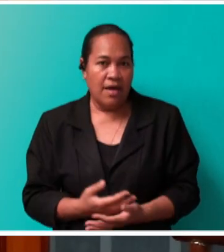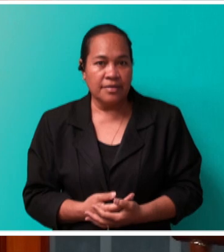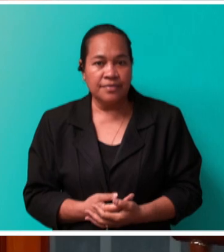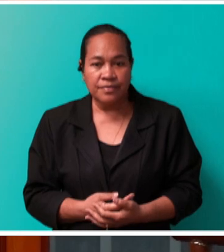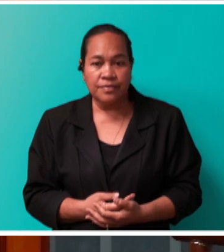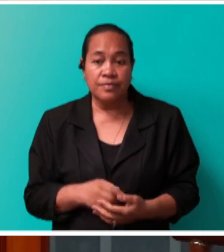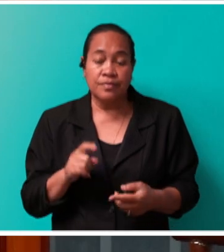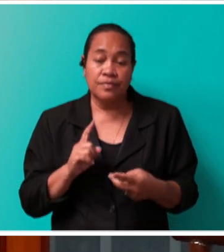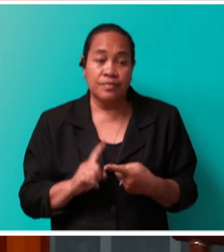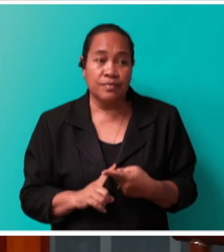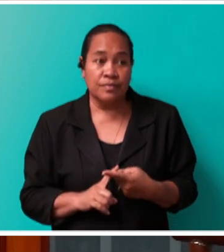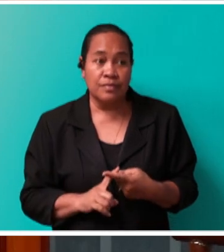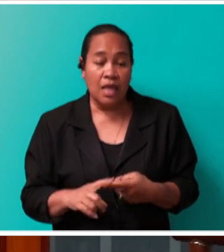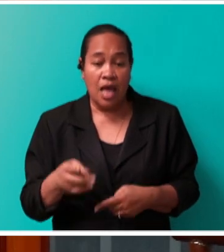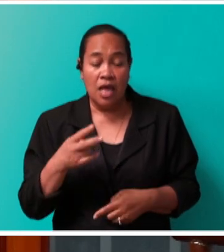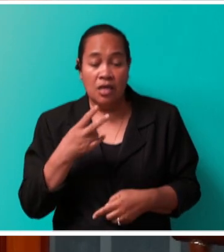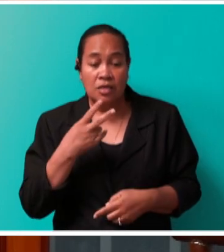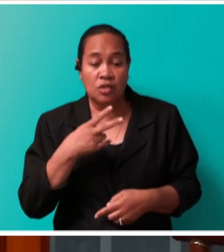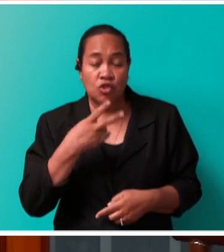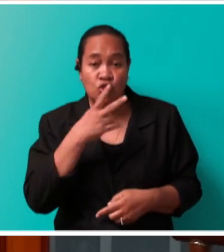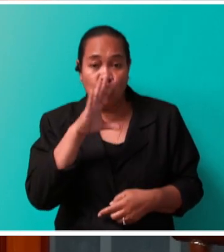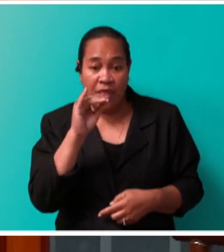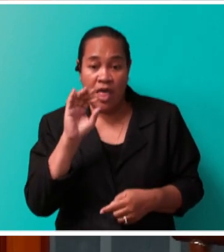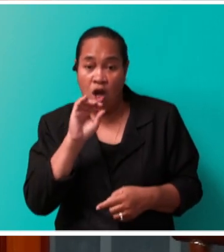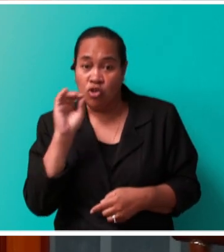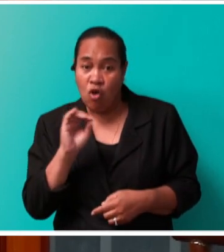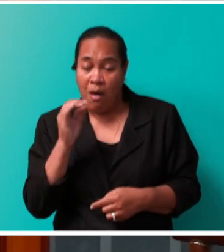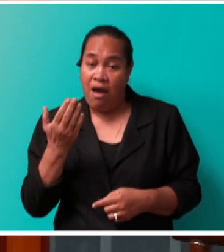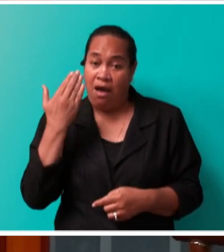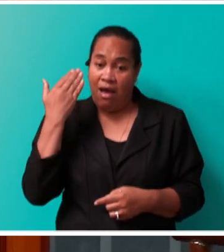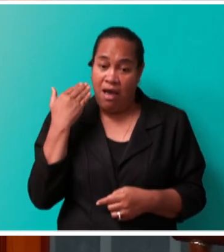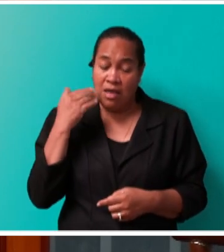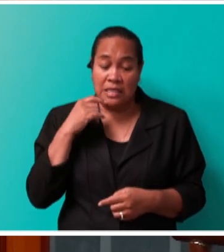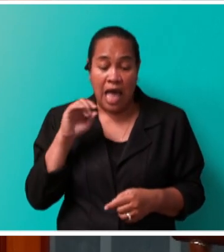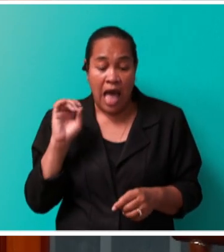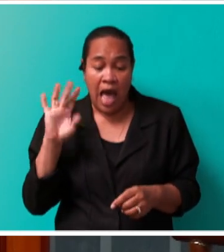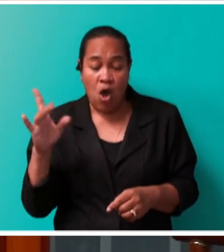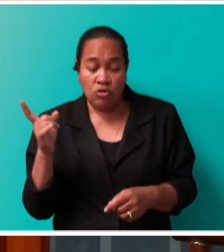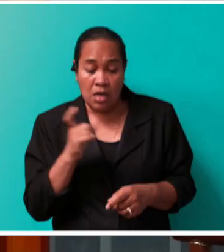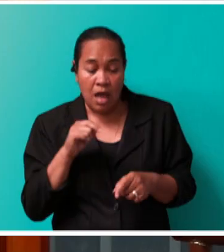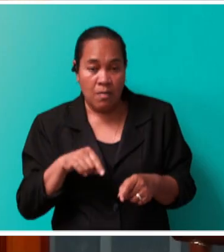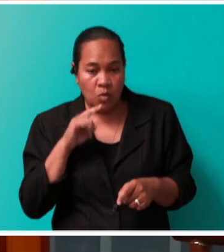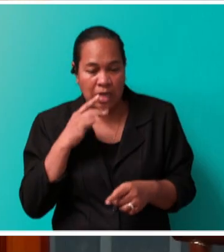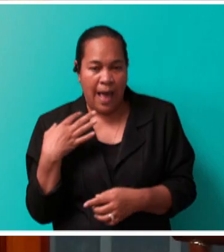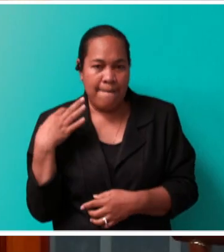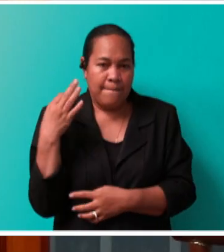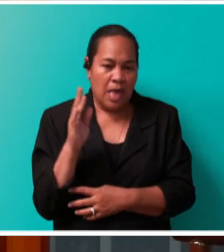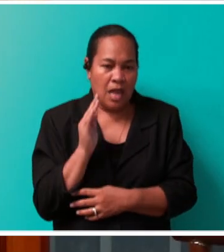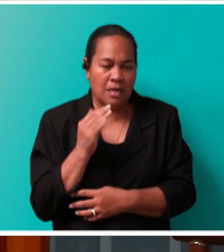Pursuant to the 28th October Cabinet decision, the outcome of the review, including any bill and or